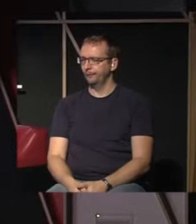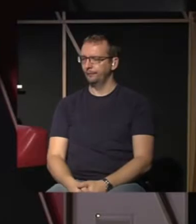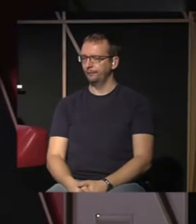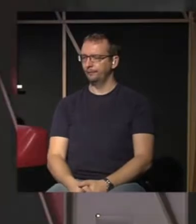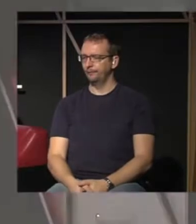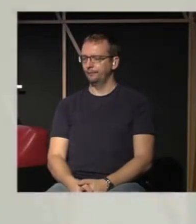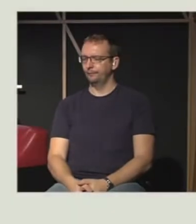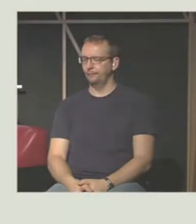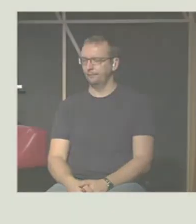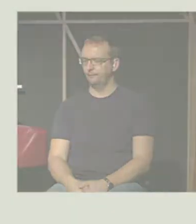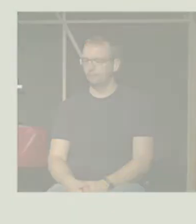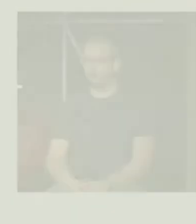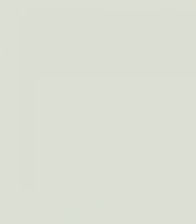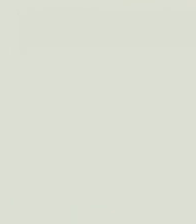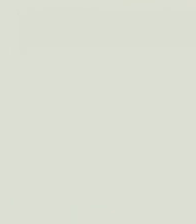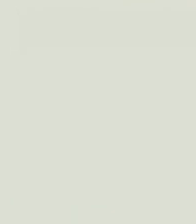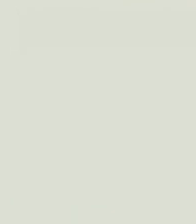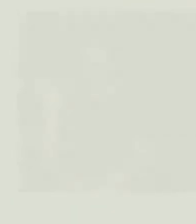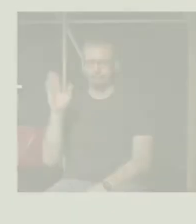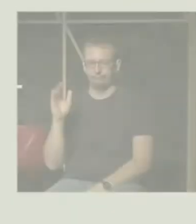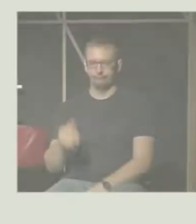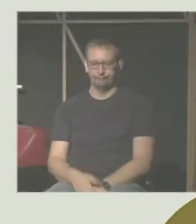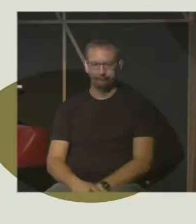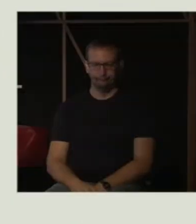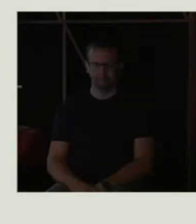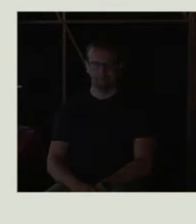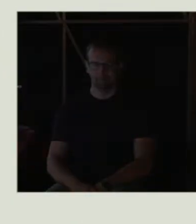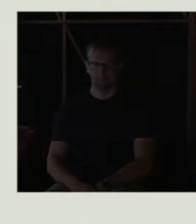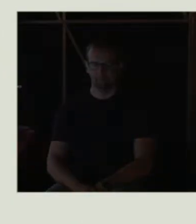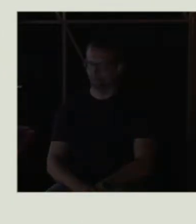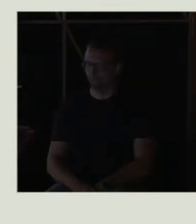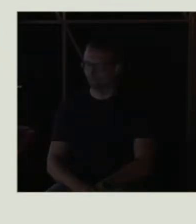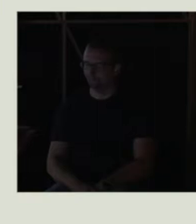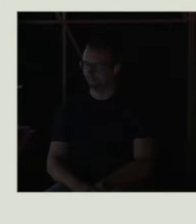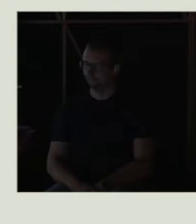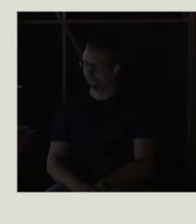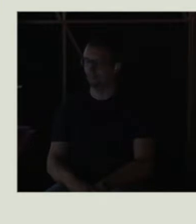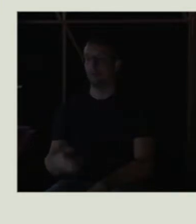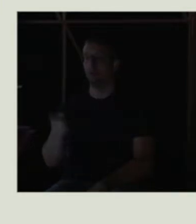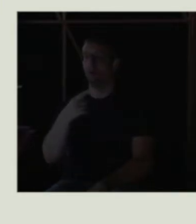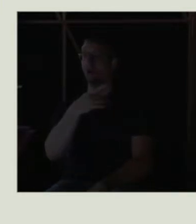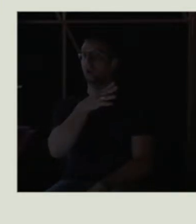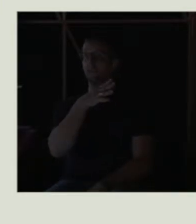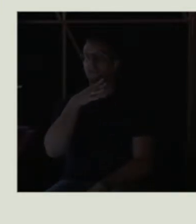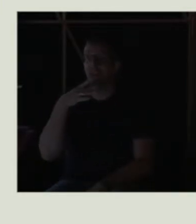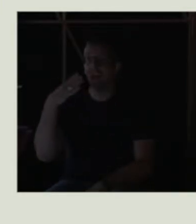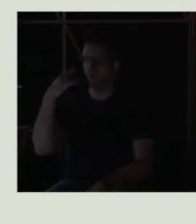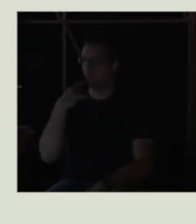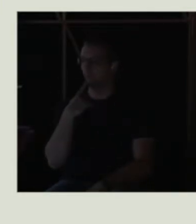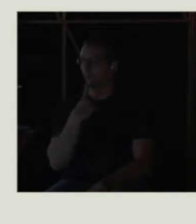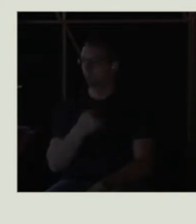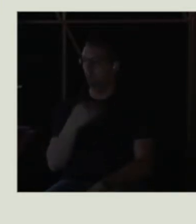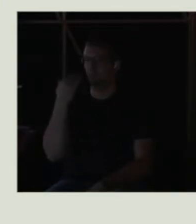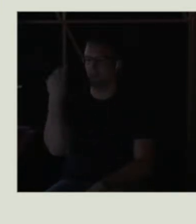Hello, I'm here to talk about colour blindness. You see, not many people give it a thought. Why would they? But we all need